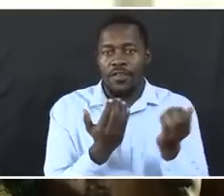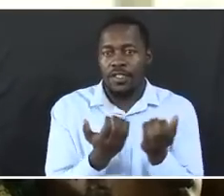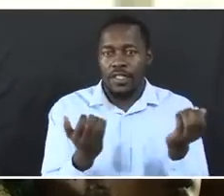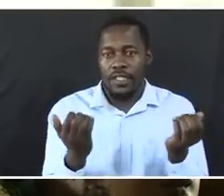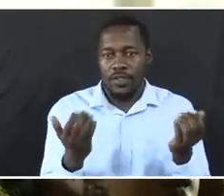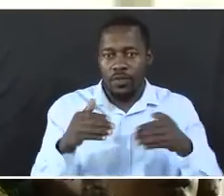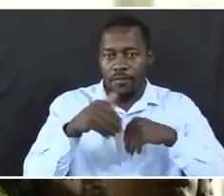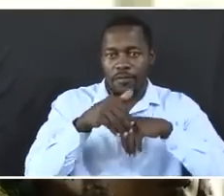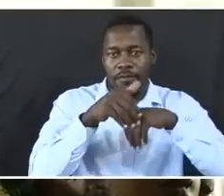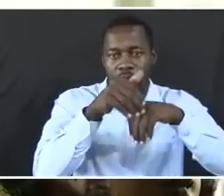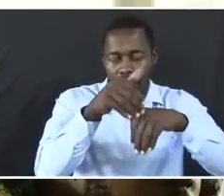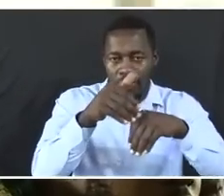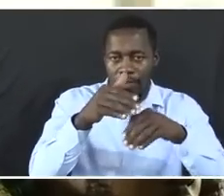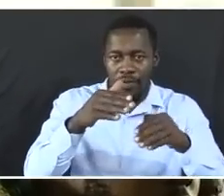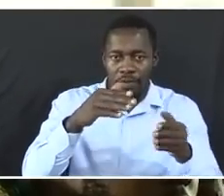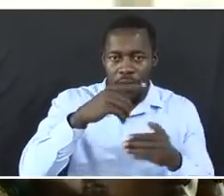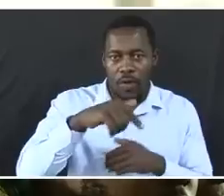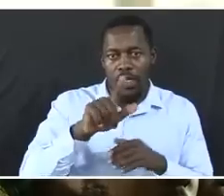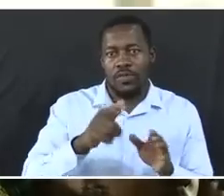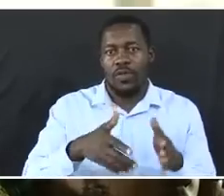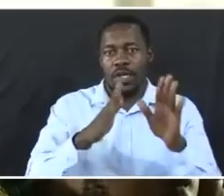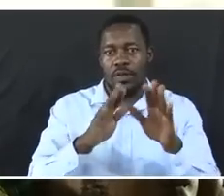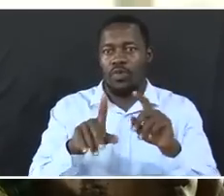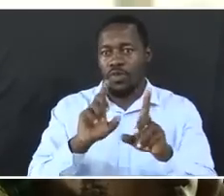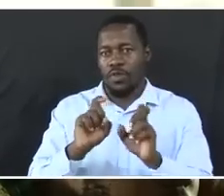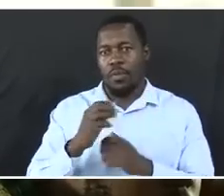Christ. So my question is,